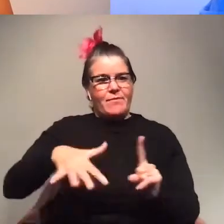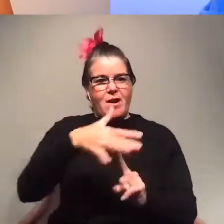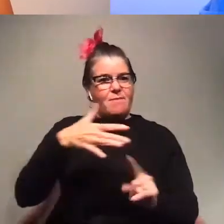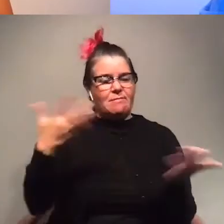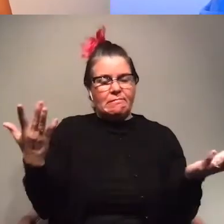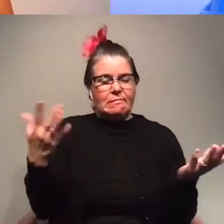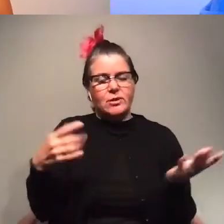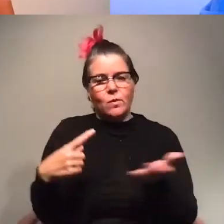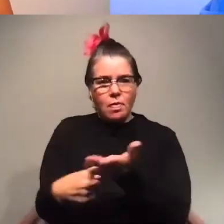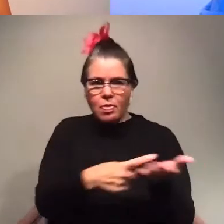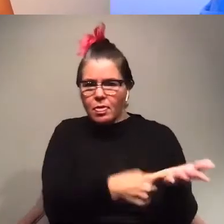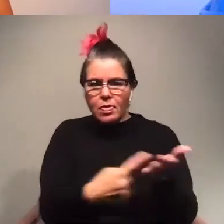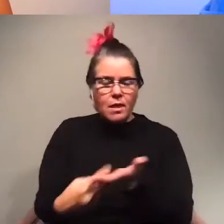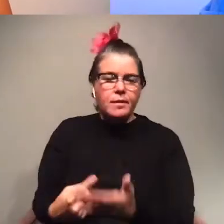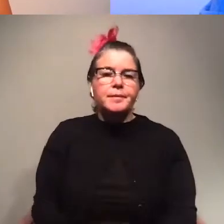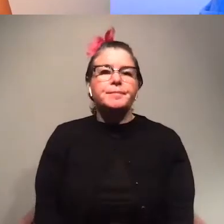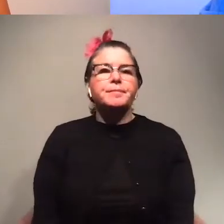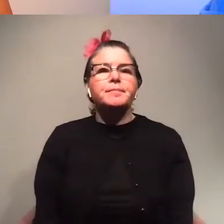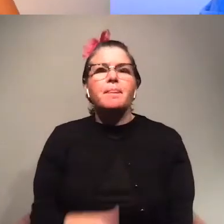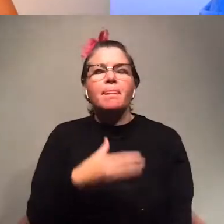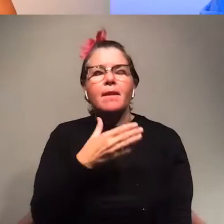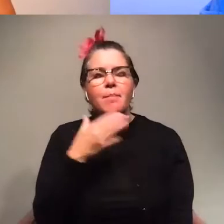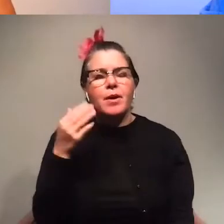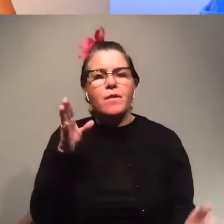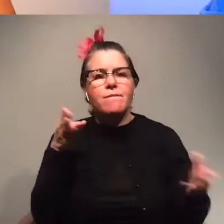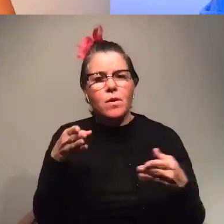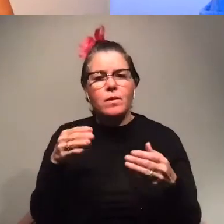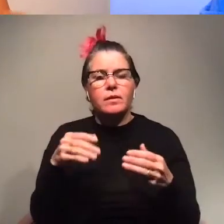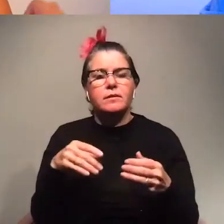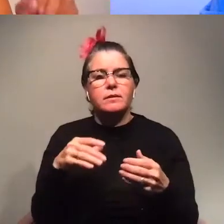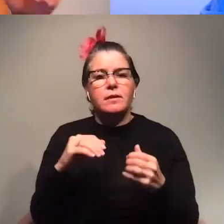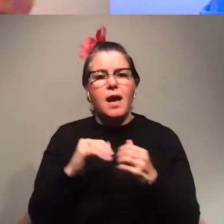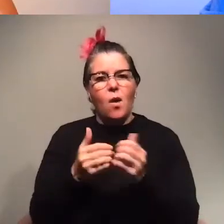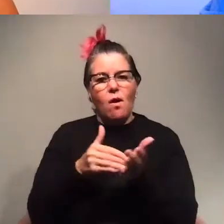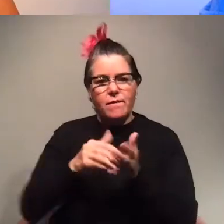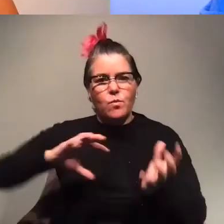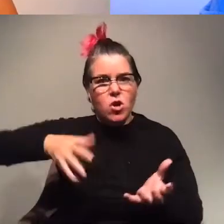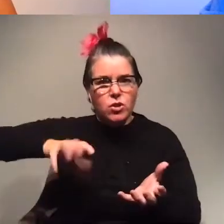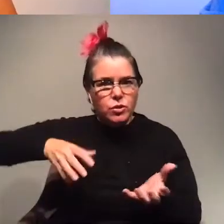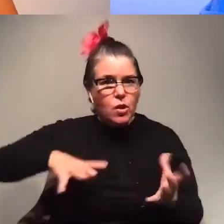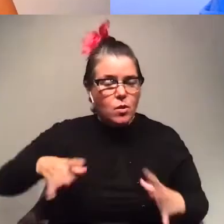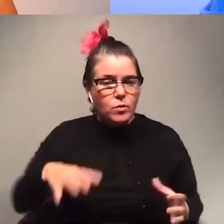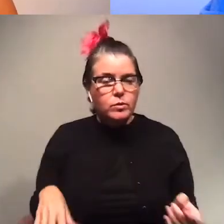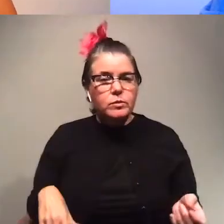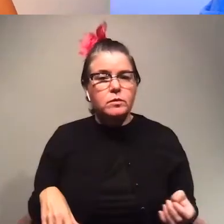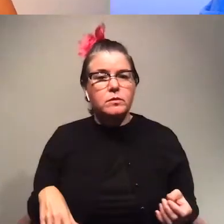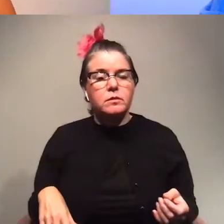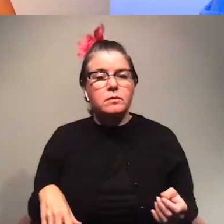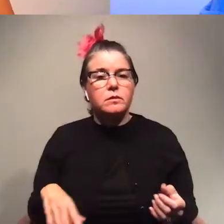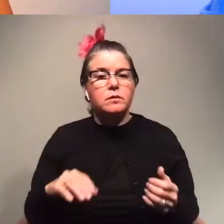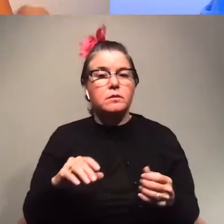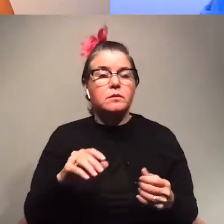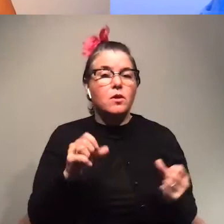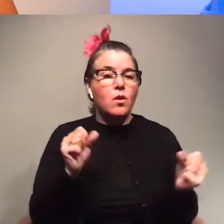think it's better to kind of focus on how often you wash your clothes. How are you using cold versus